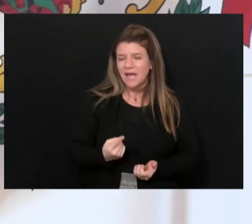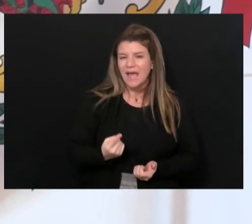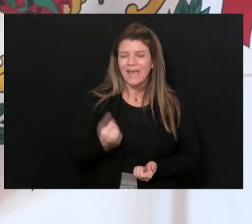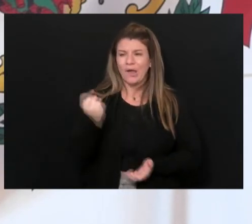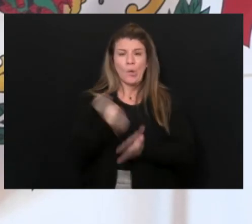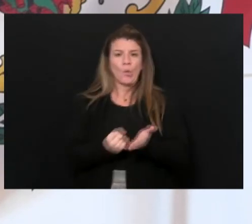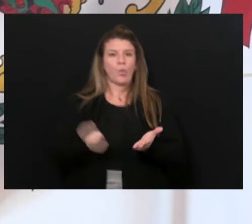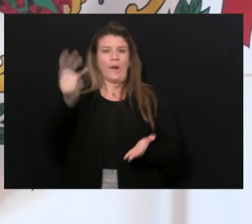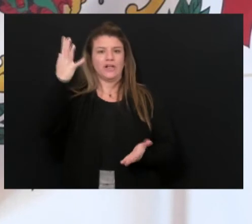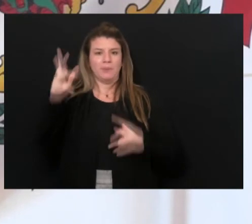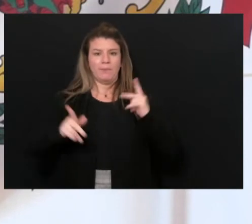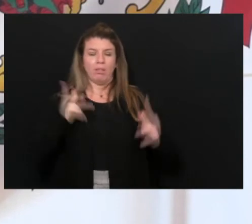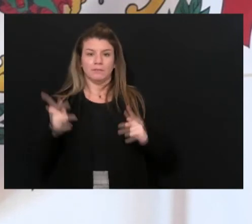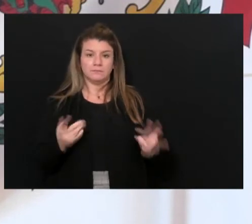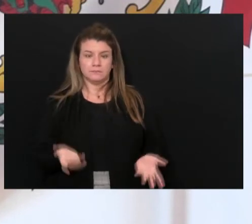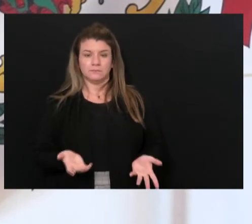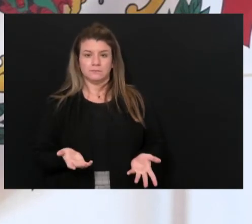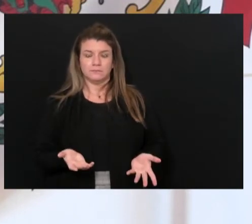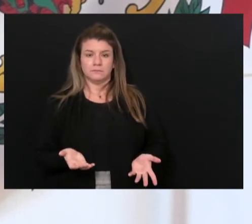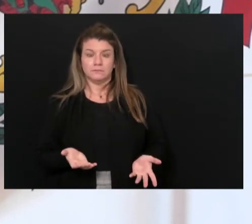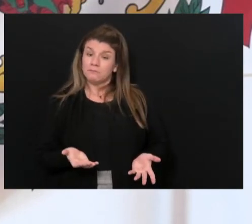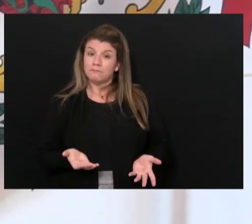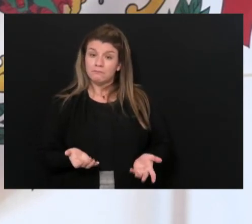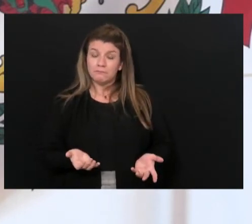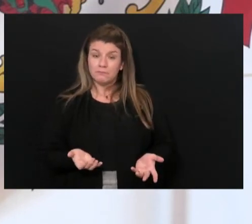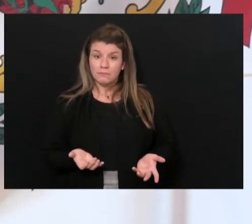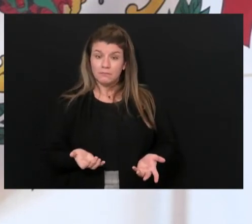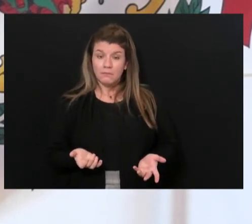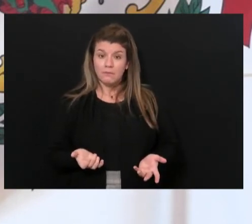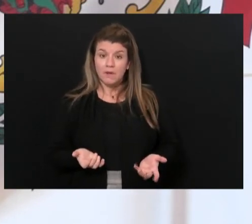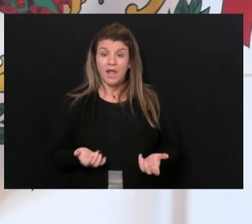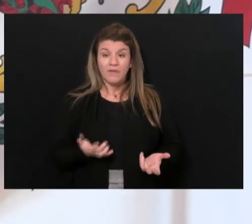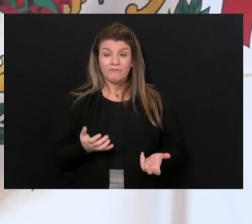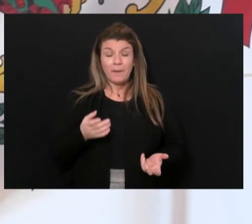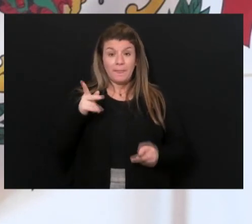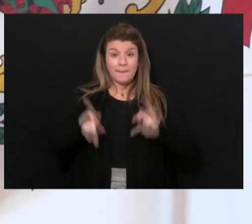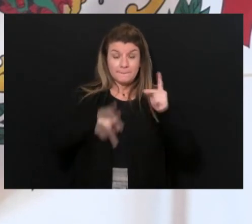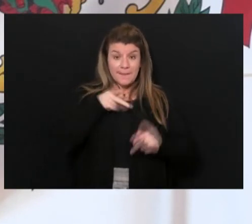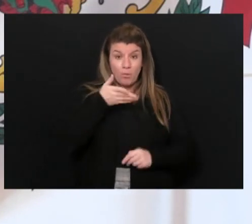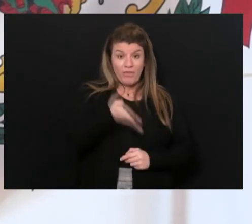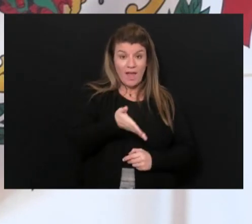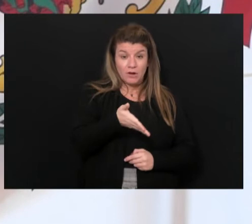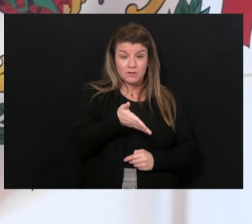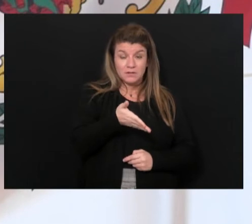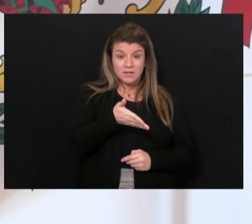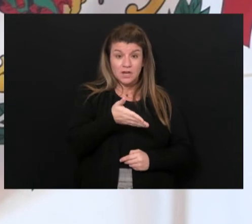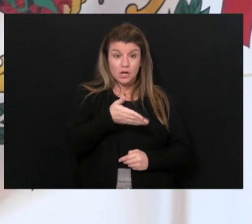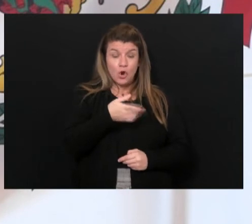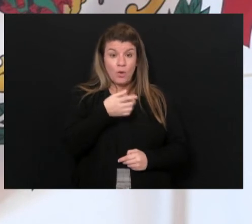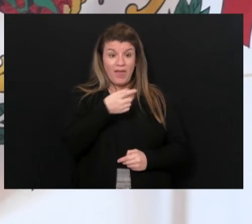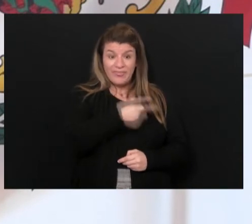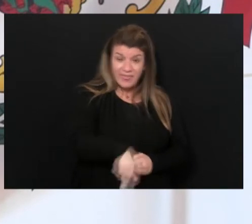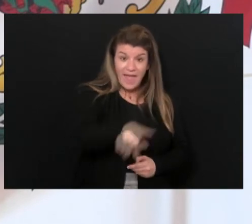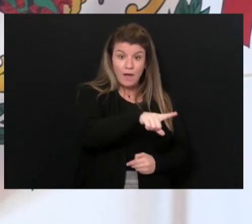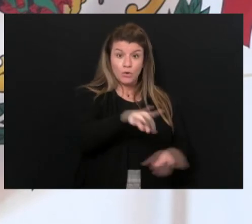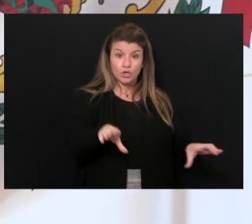rich people? From the standpoint of those people there, if what they're doing there